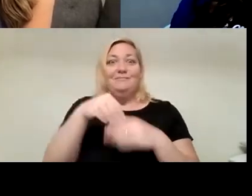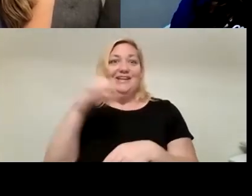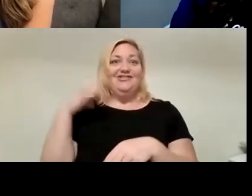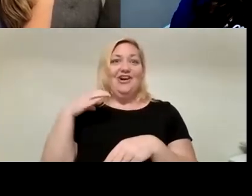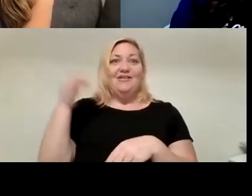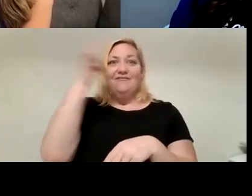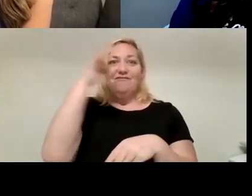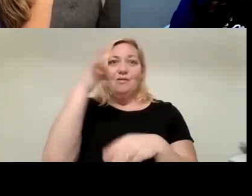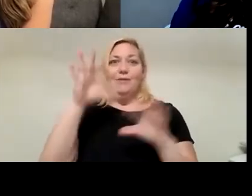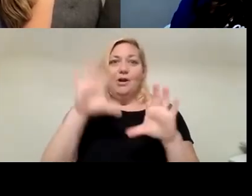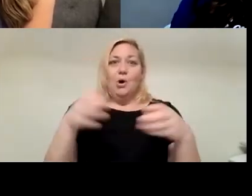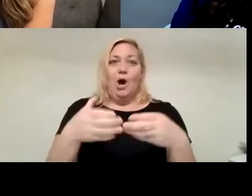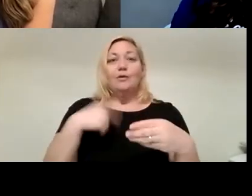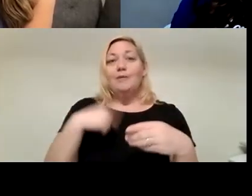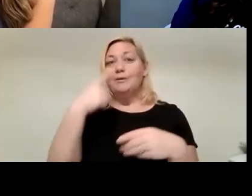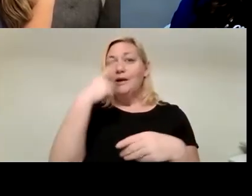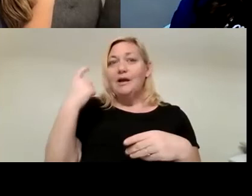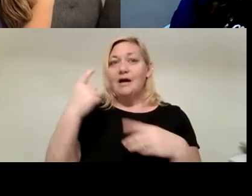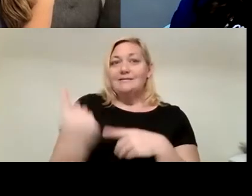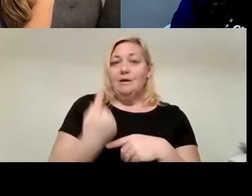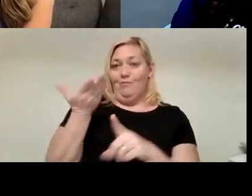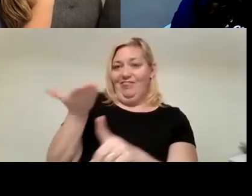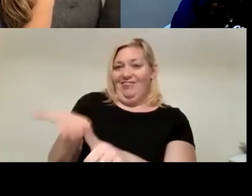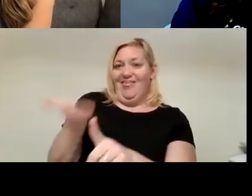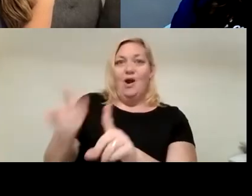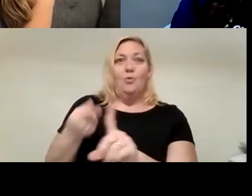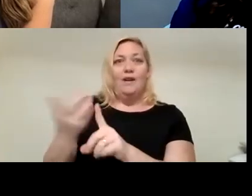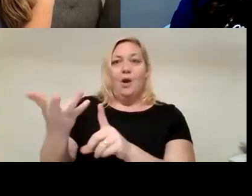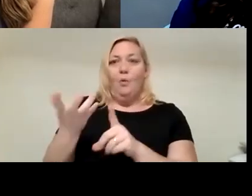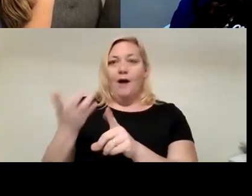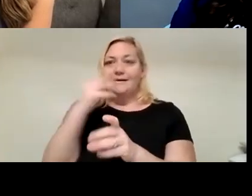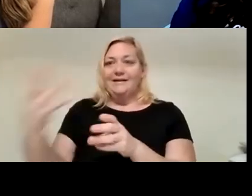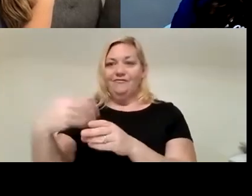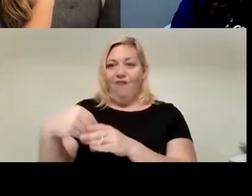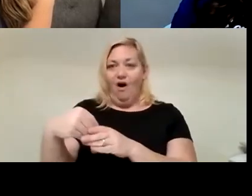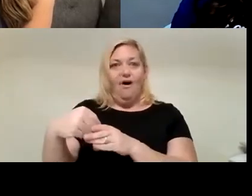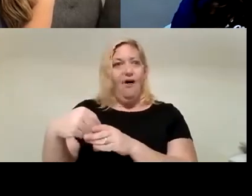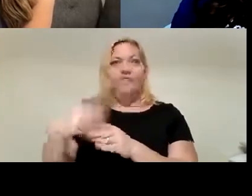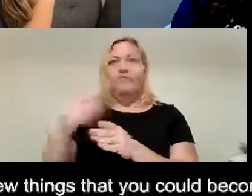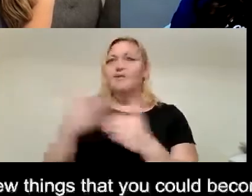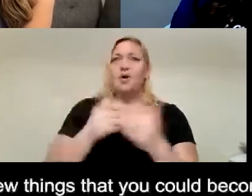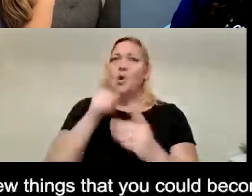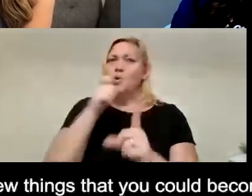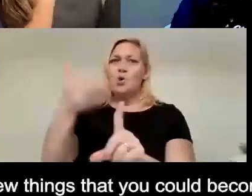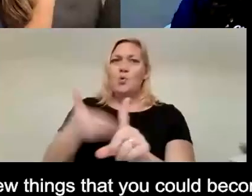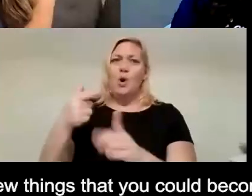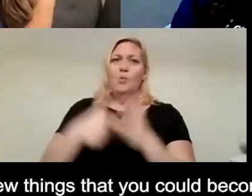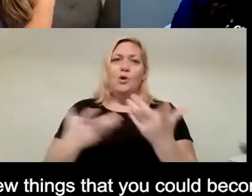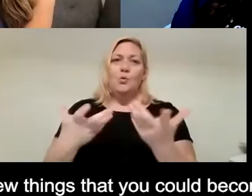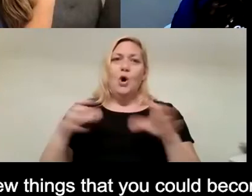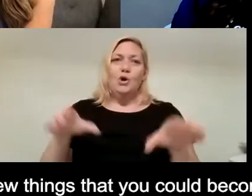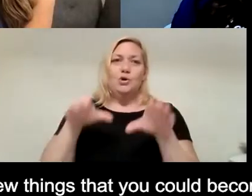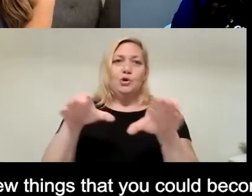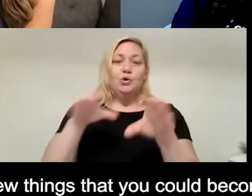Filipino caucus. But it's because someone was there when they wanted to get involved, regardless of who you are, what you want to do.